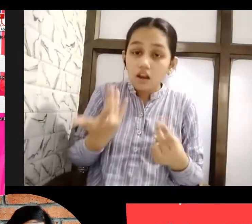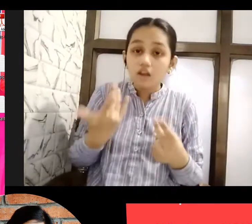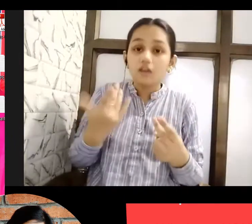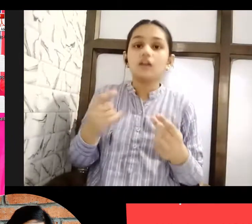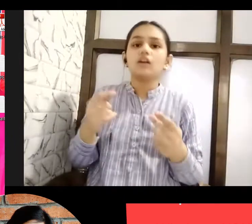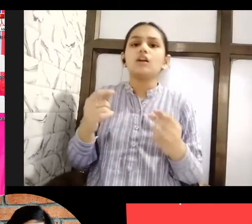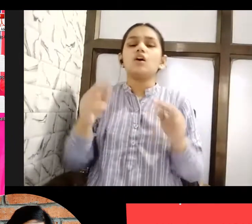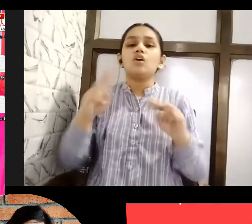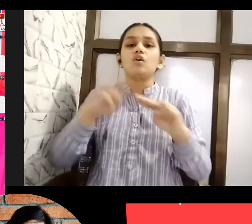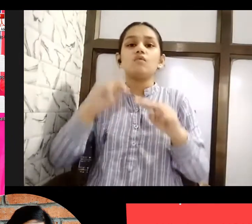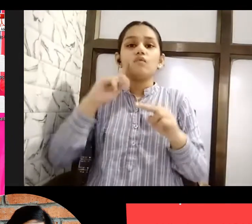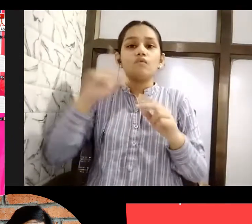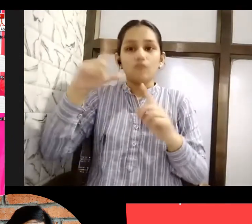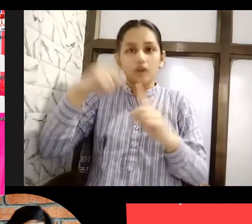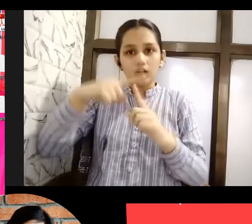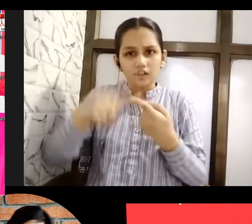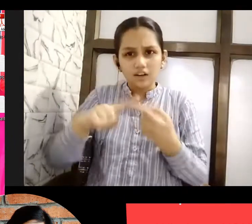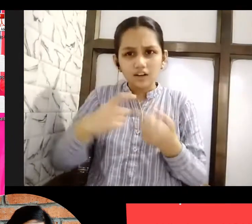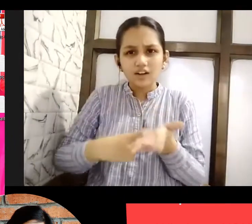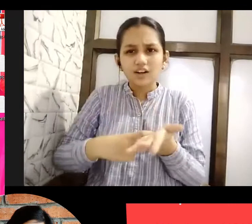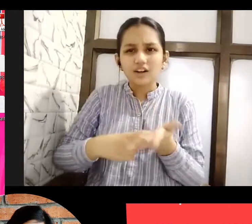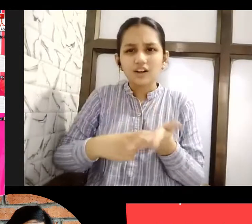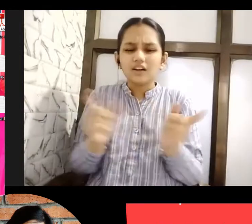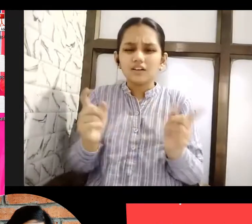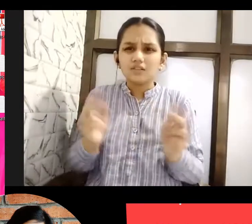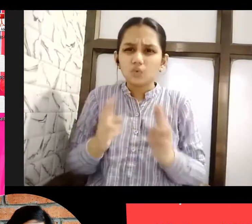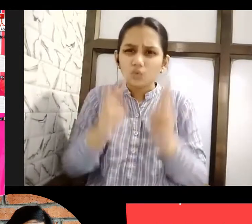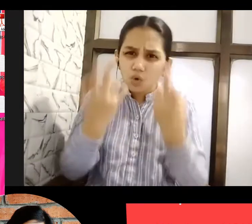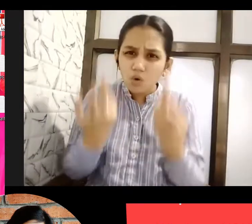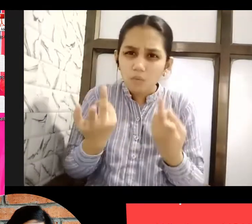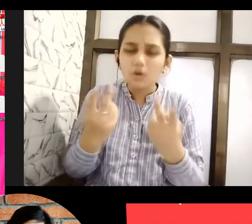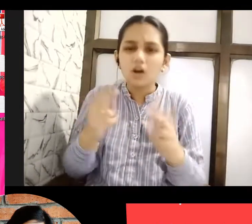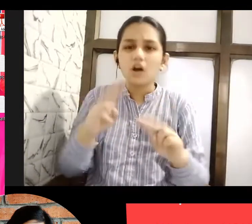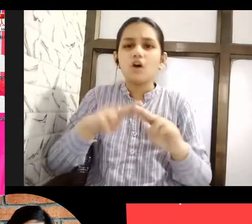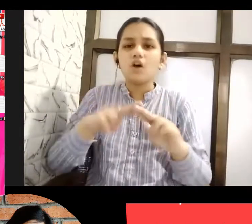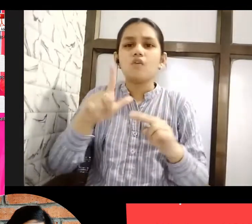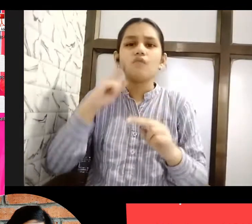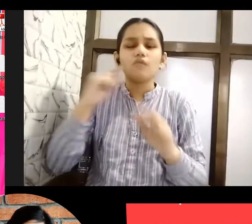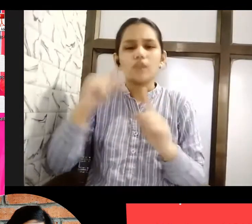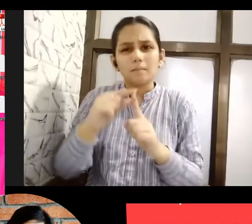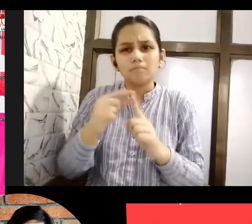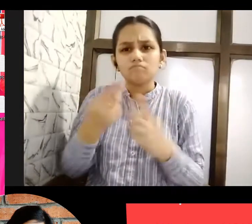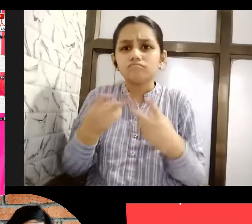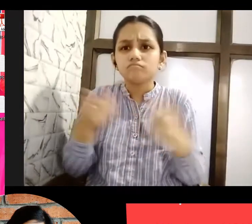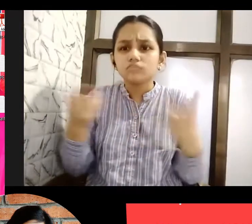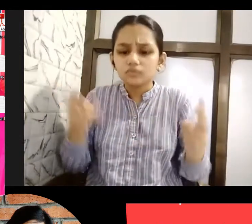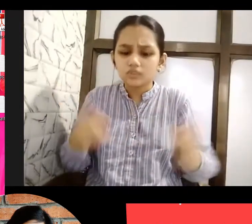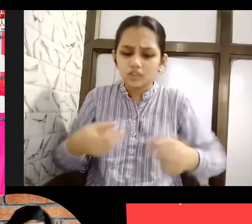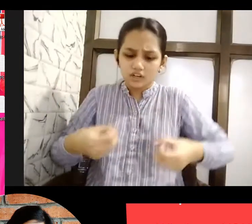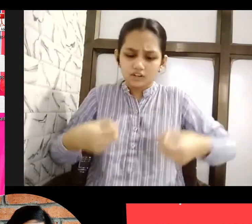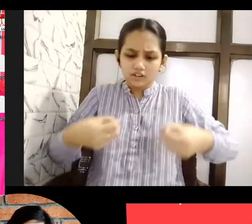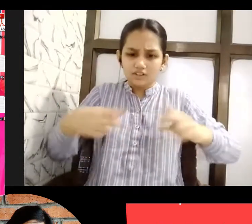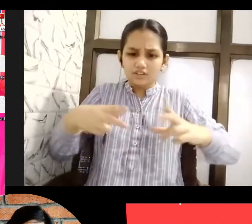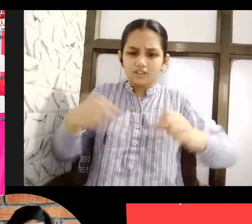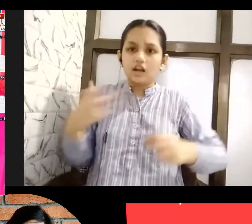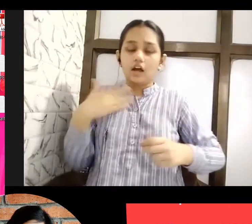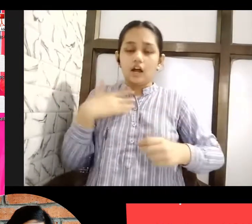filter, adjustment, crop, flip. So whatever I